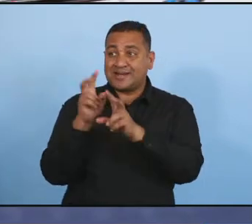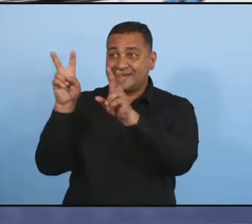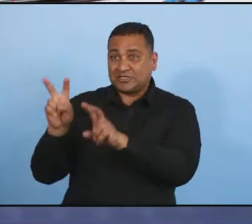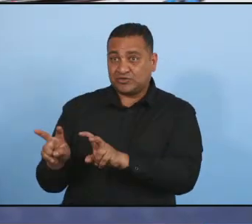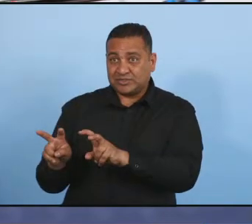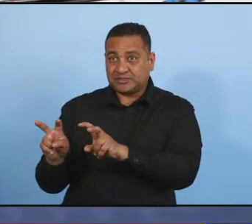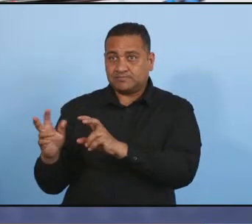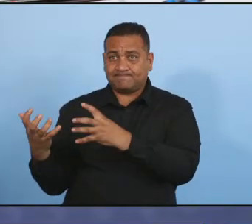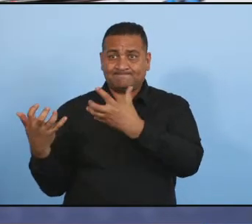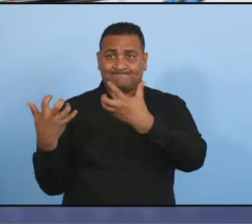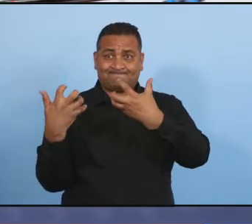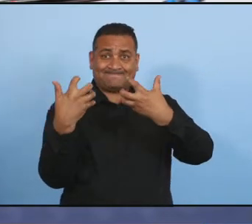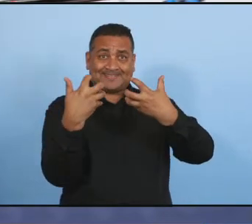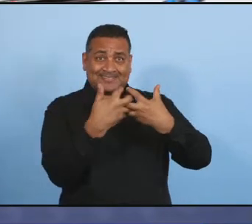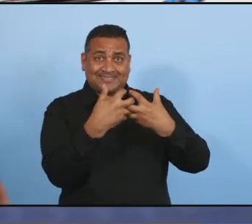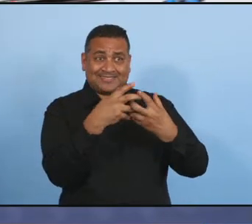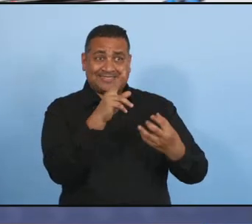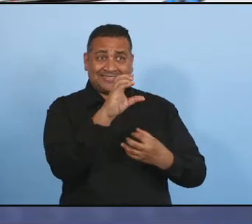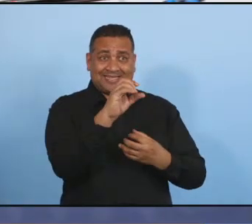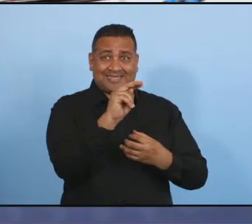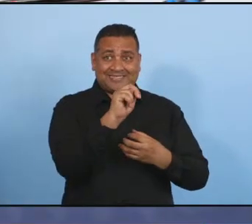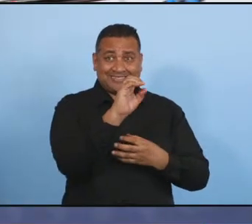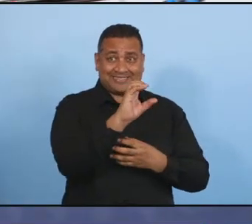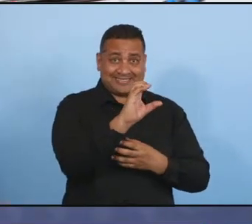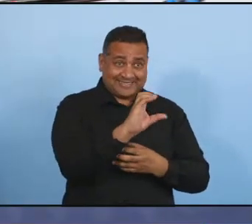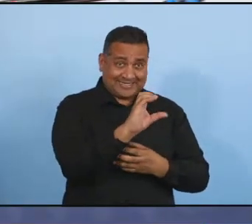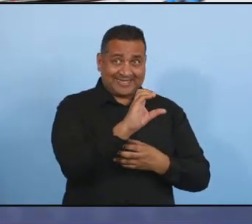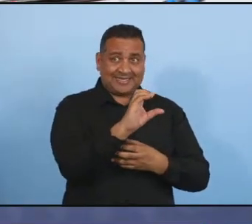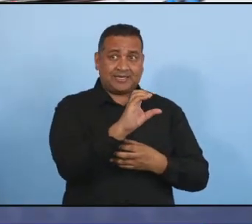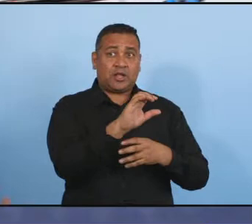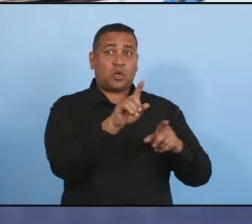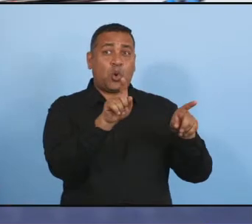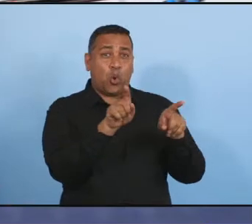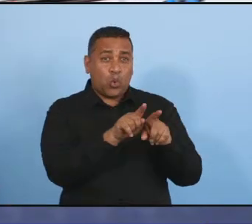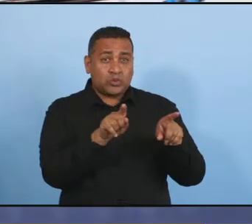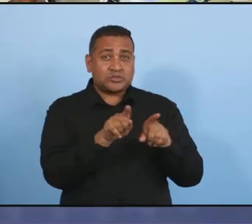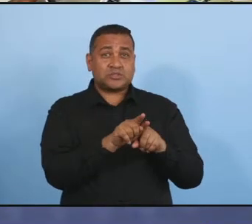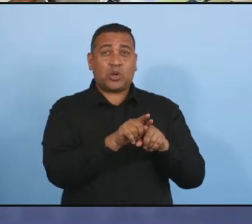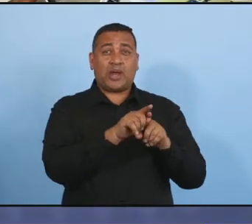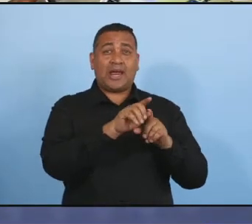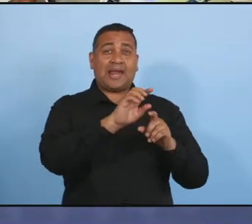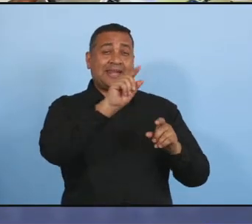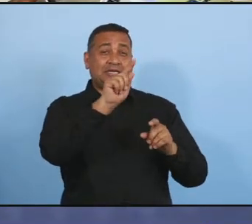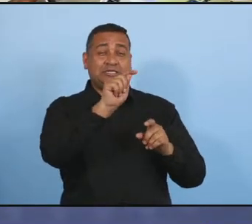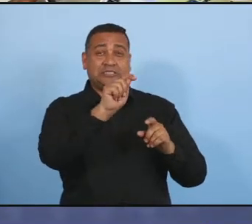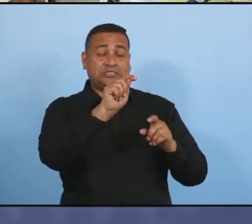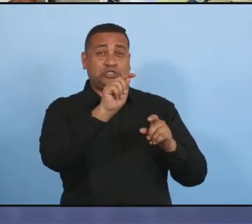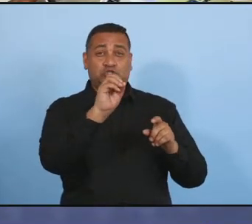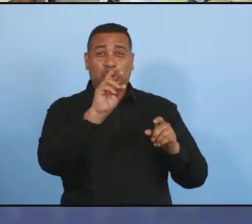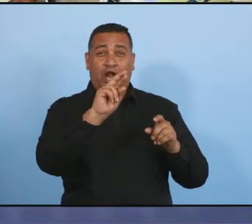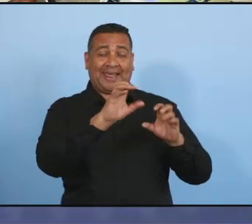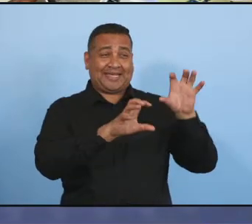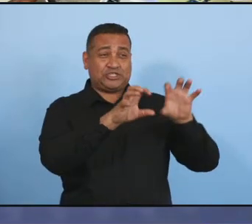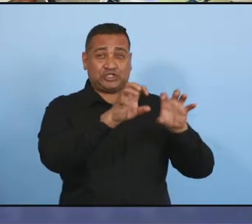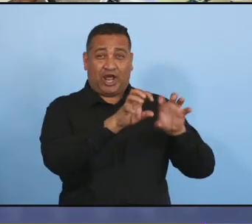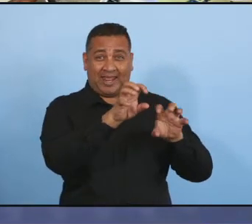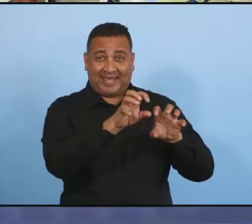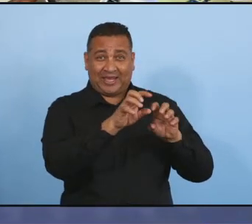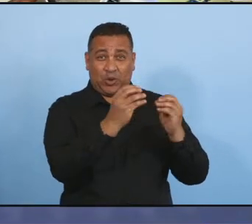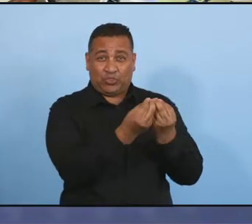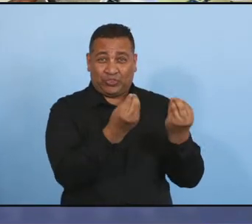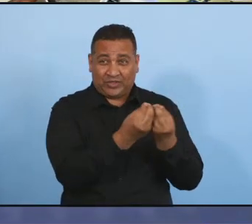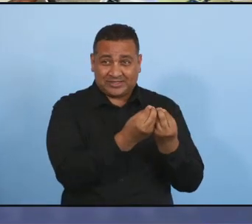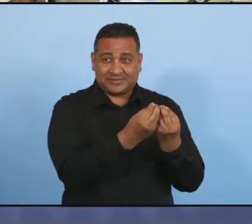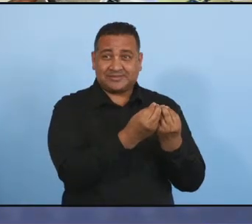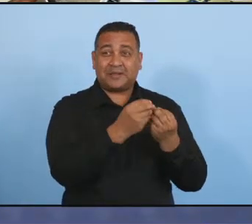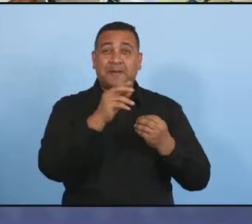hydraulics. When you bring all of those things together, you can sort of perform Megatronics, or it's the basis they offer at least.